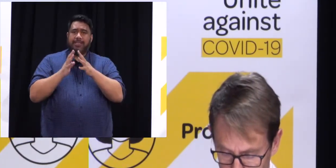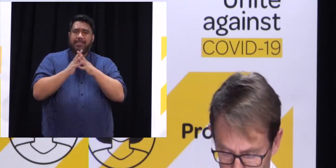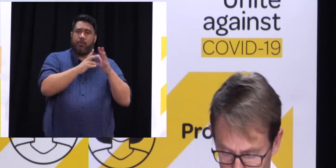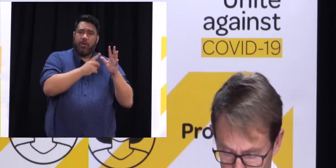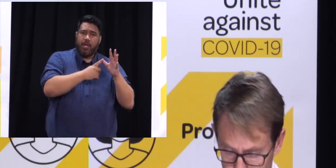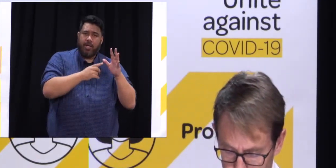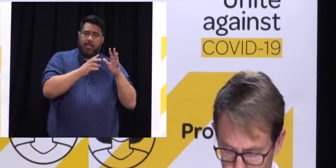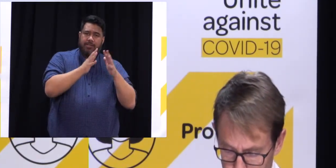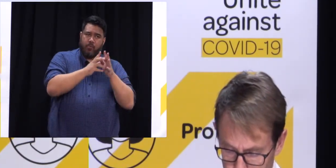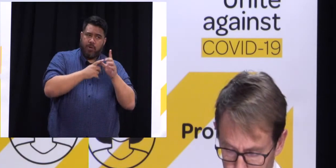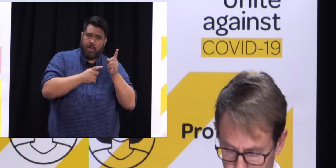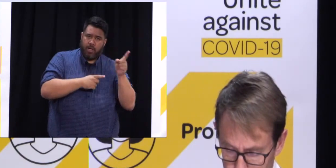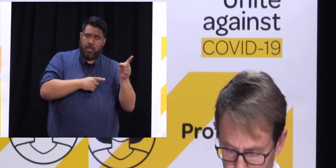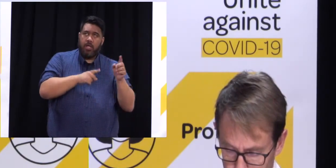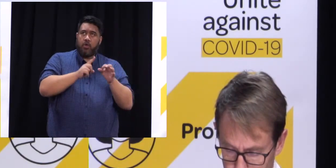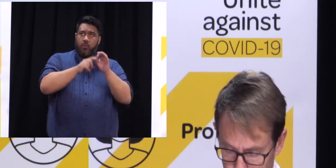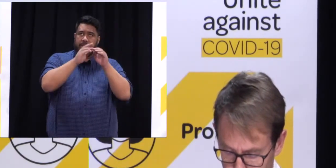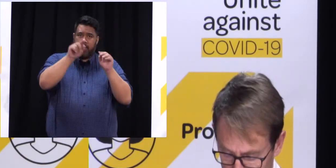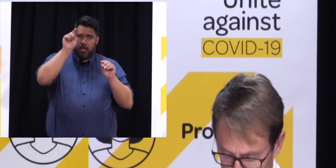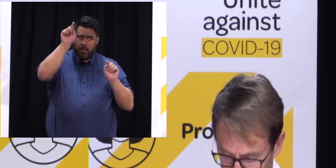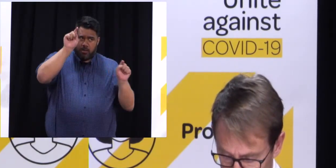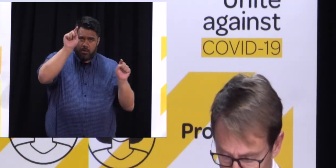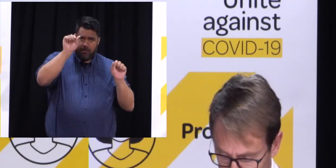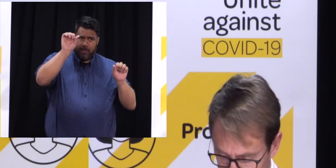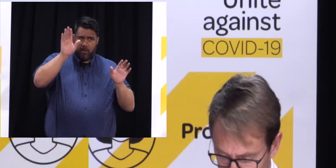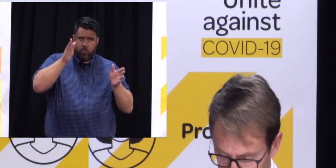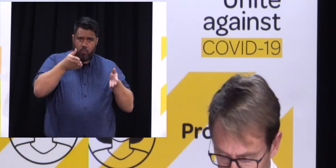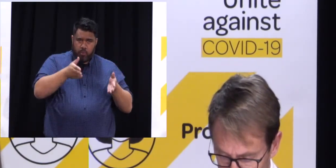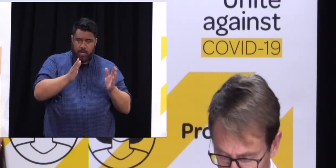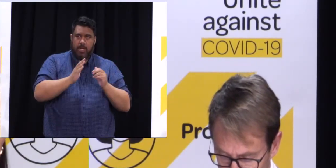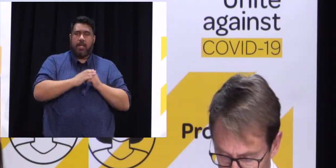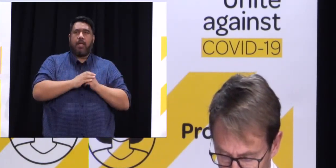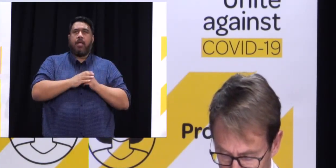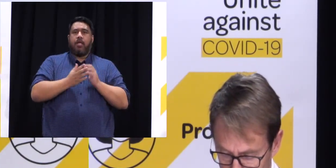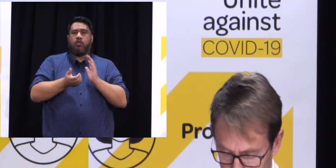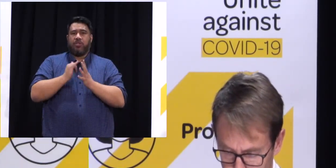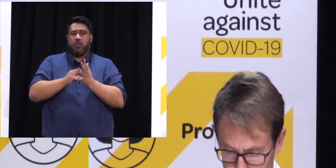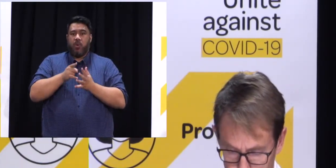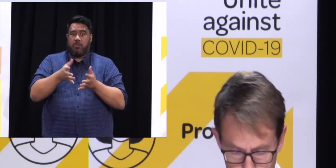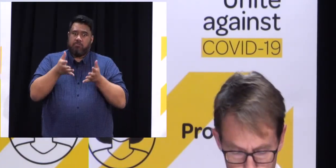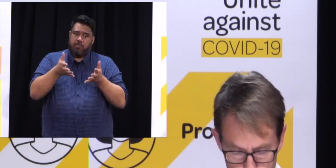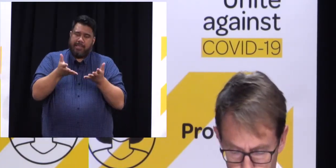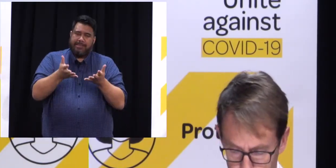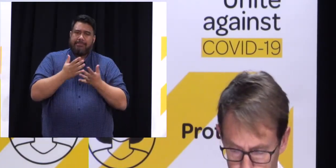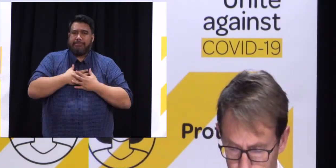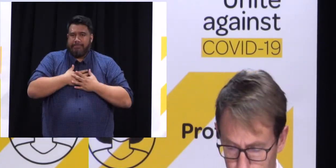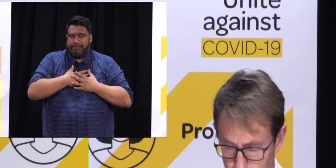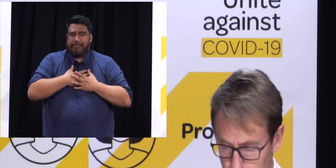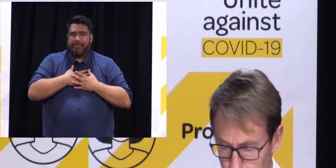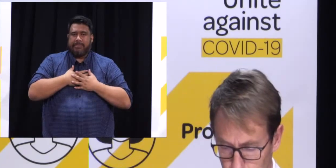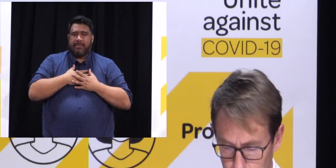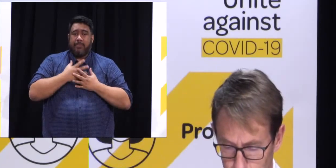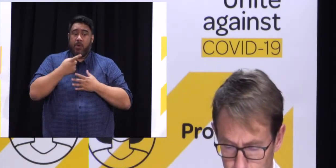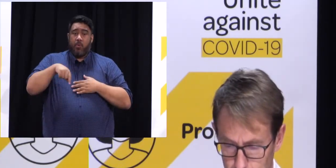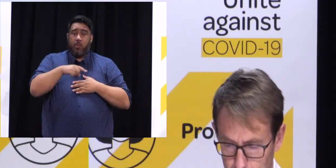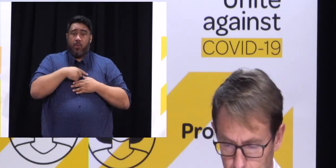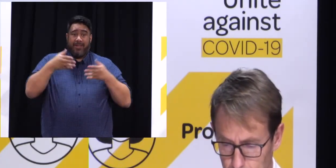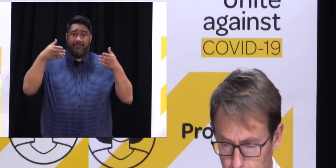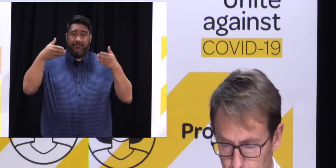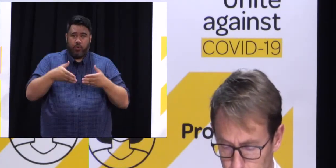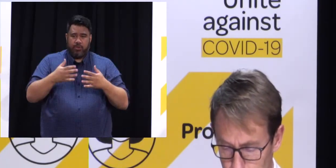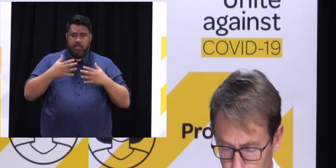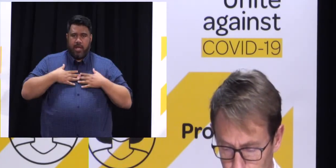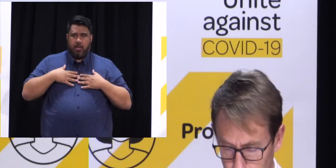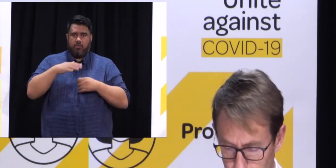with their approaches, and then obviously the devastating circumstances of New South Wales. We can only look at what's best for us. And we